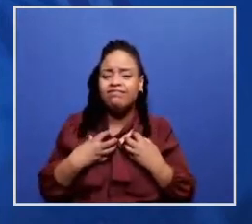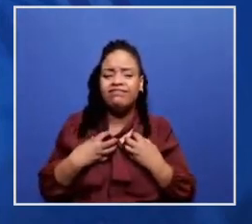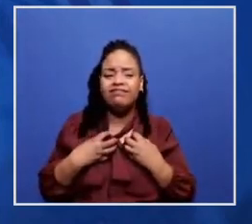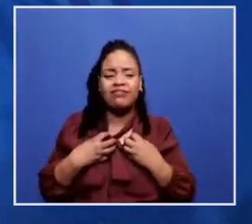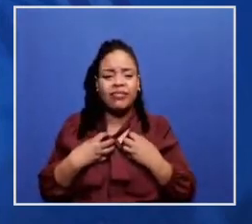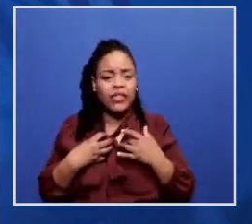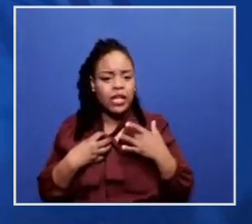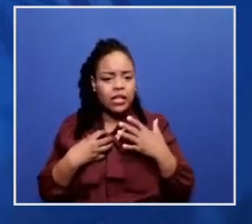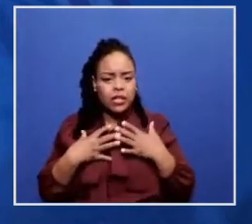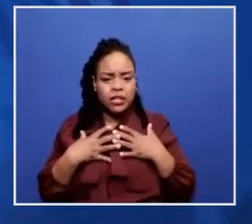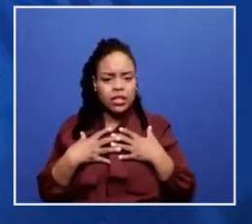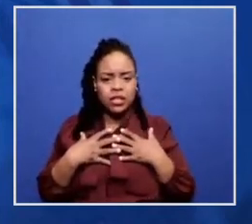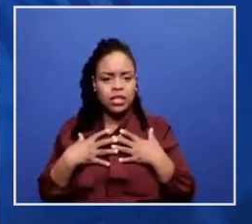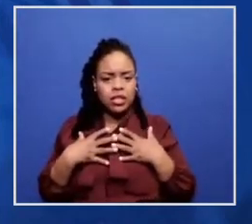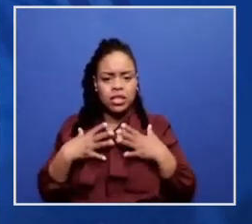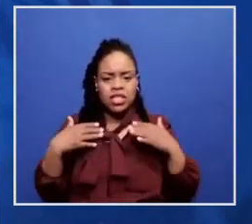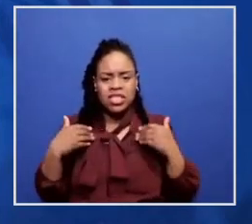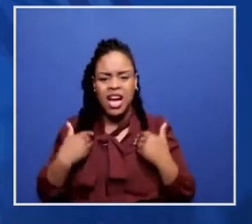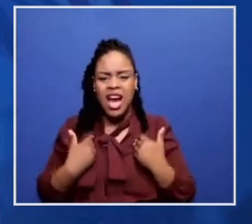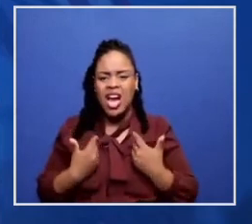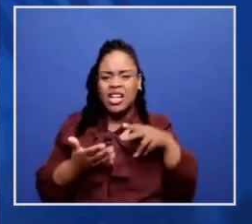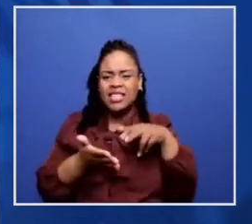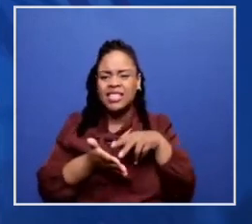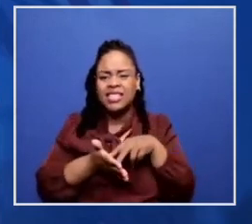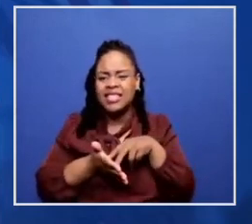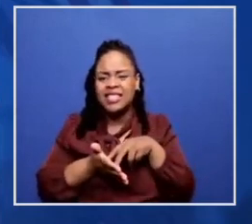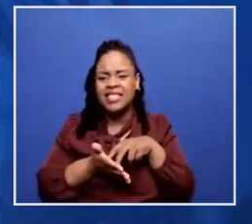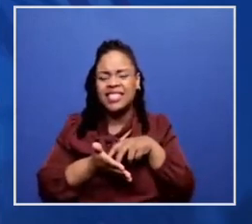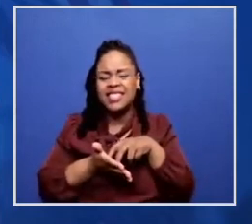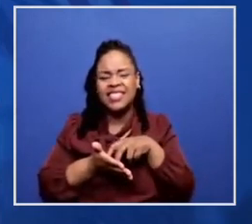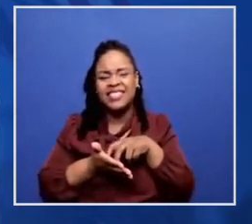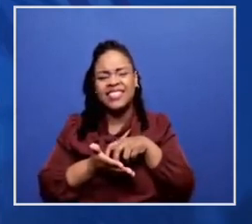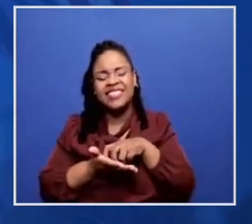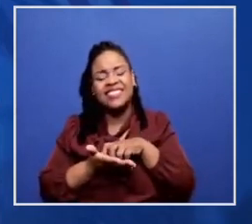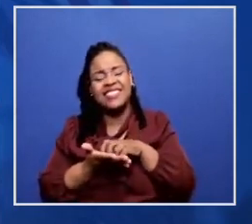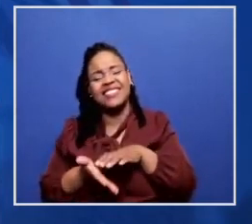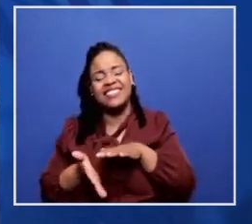and I know you feel like